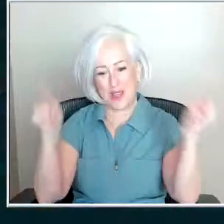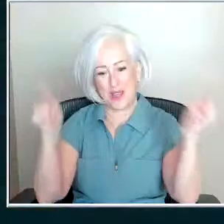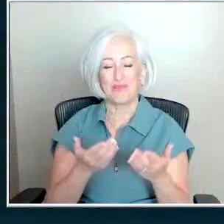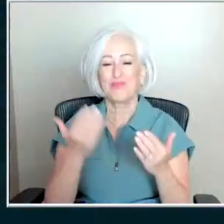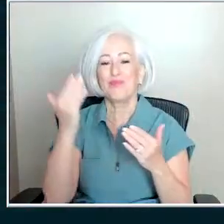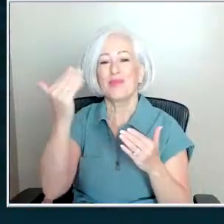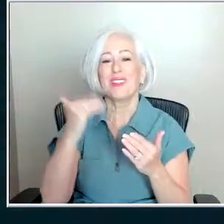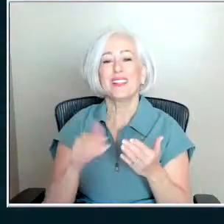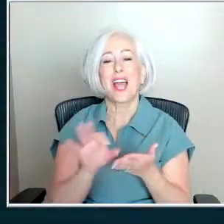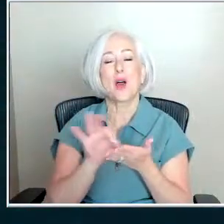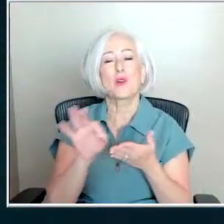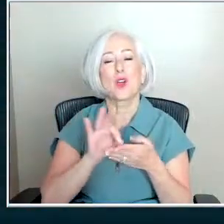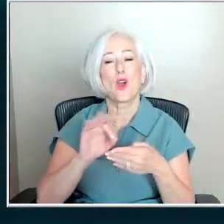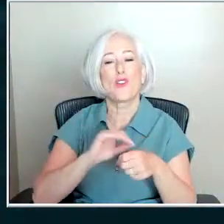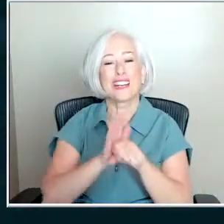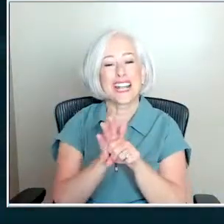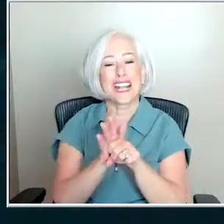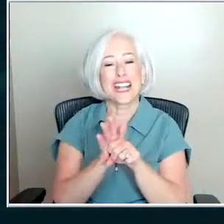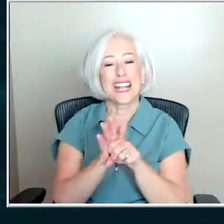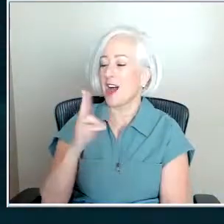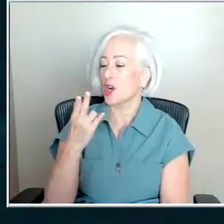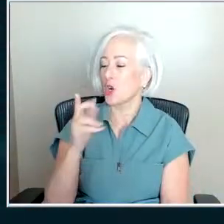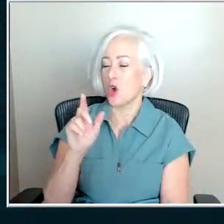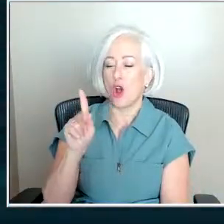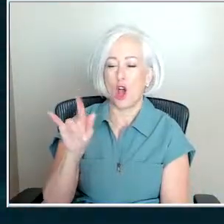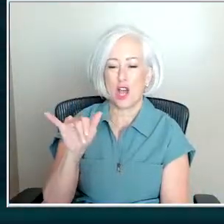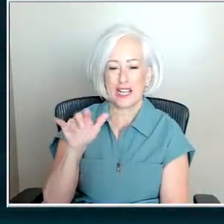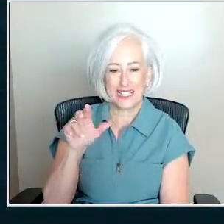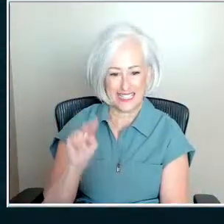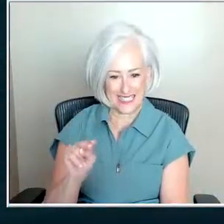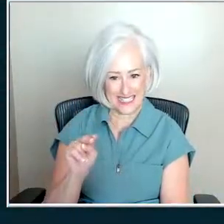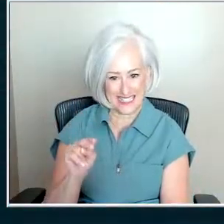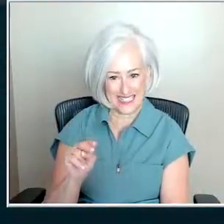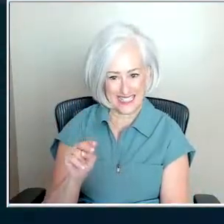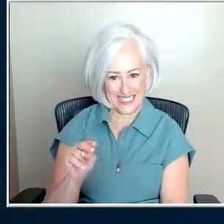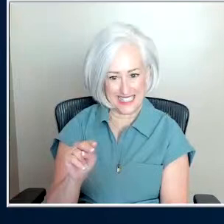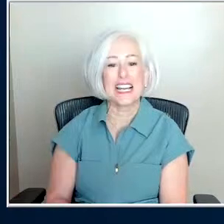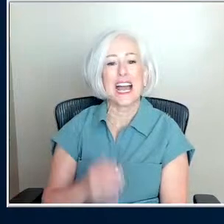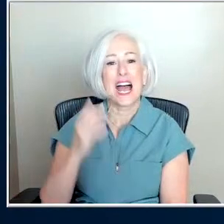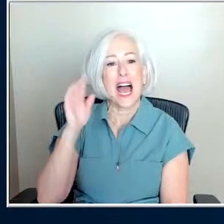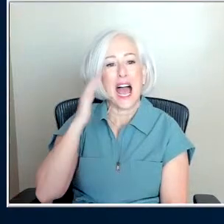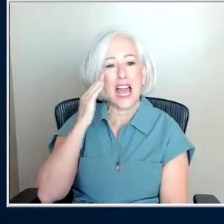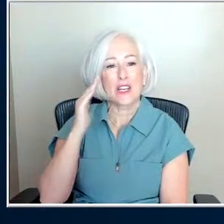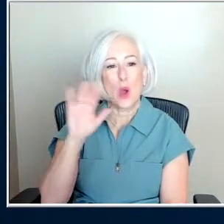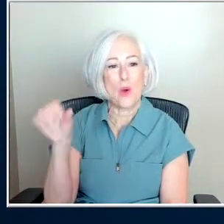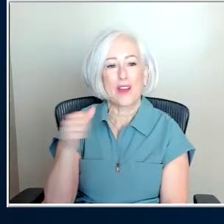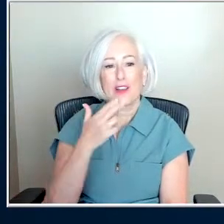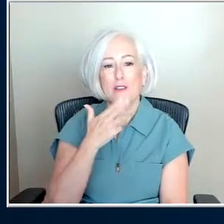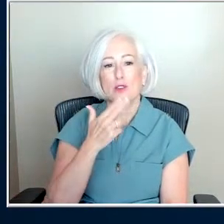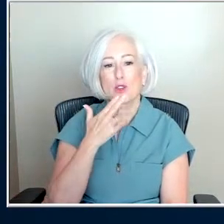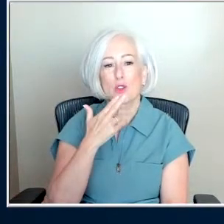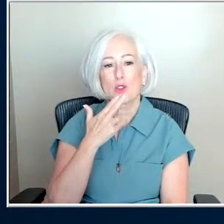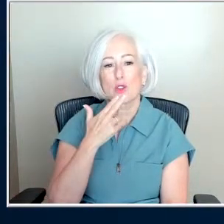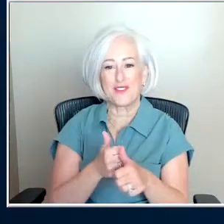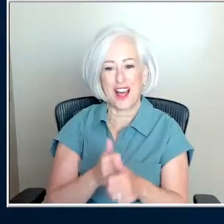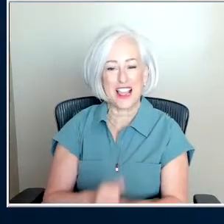with Dr. Dana Hodgkinson, Medical Director of Infection Prevention and Control. I know another cute baby you're going to have to follow later. I know. I'm sure most people would just rather have me just put the baby